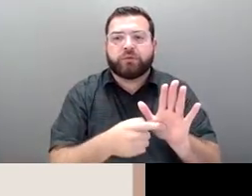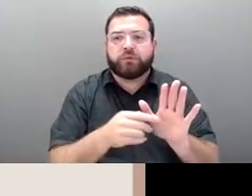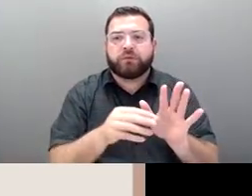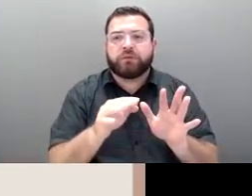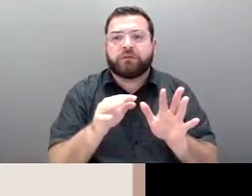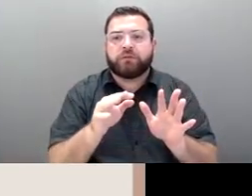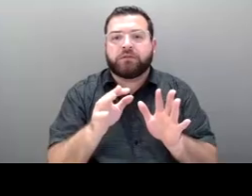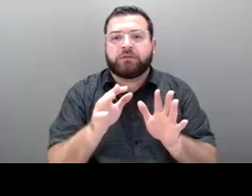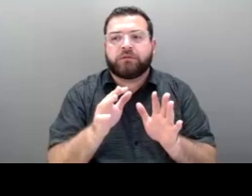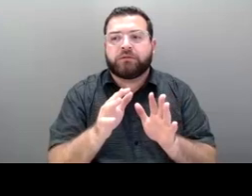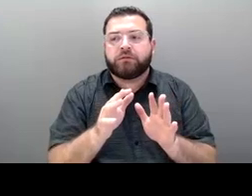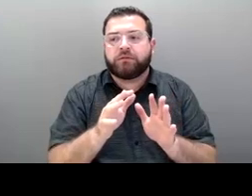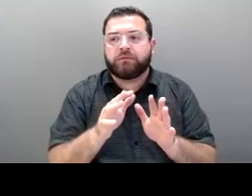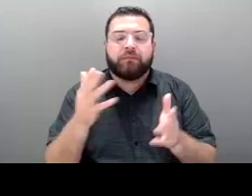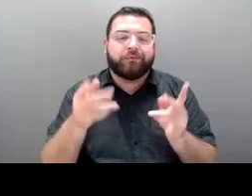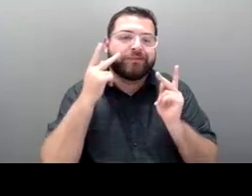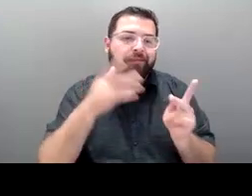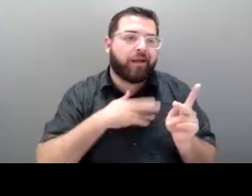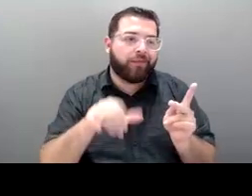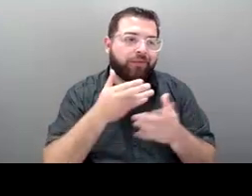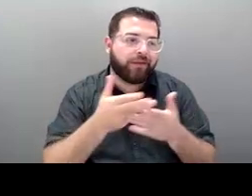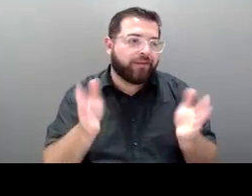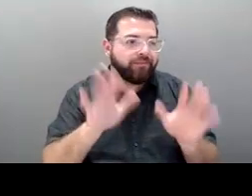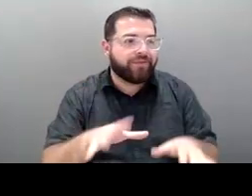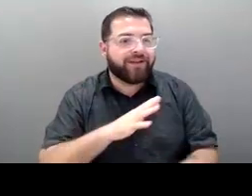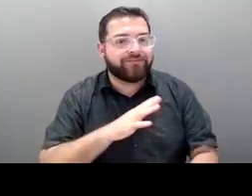So yeah, you might see my other.